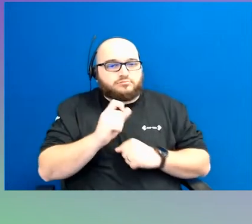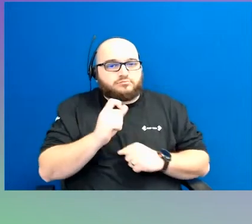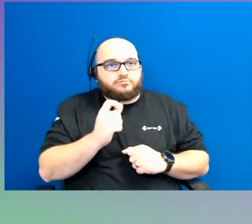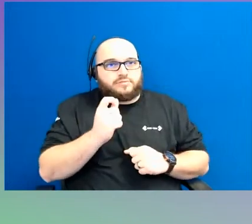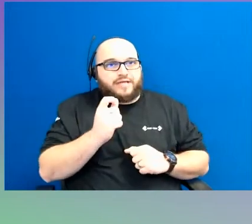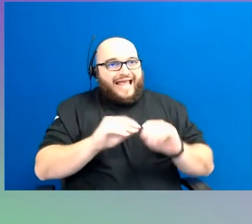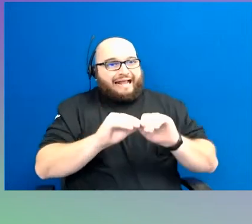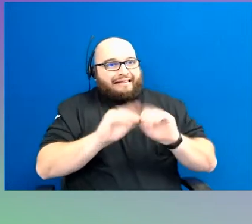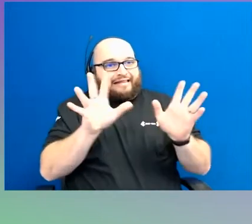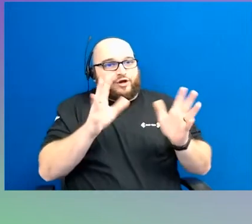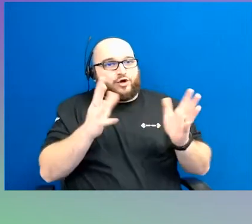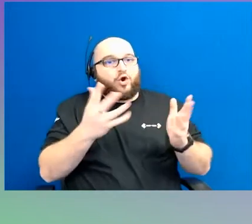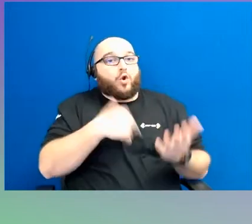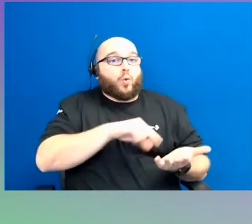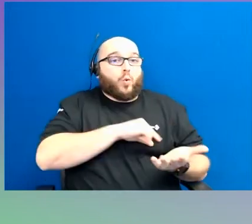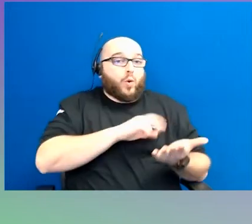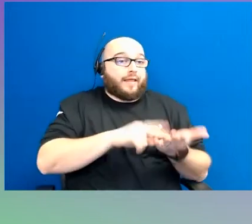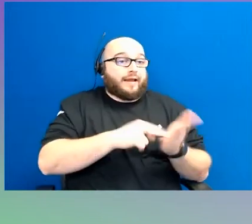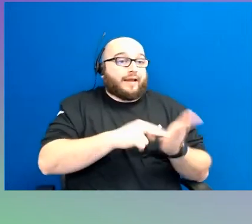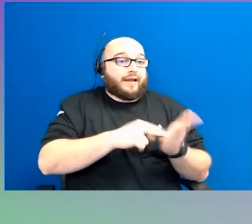by quality, and then convey that